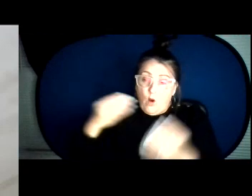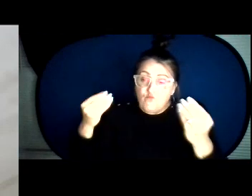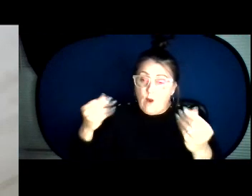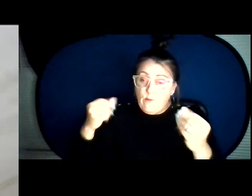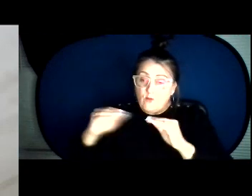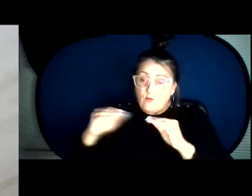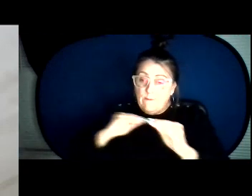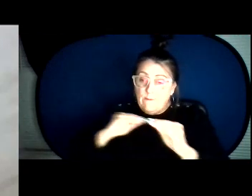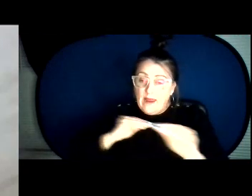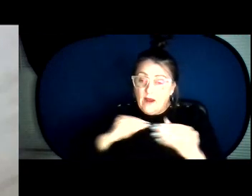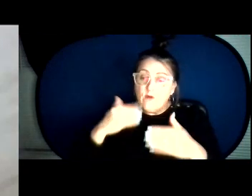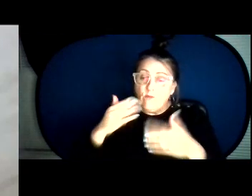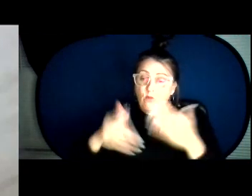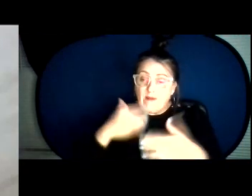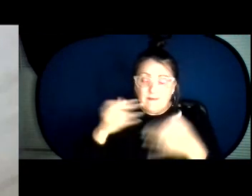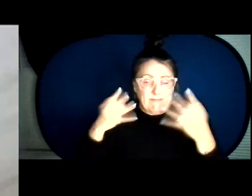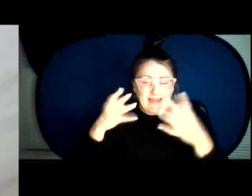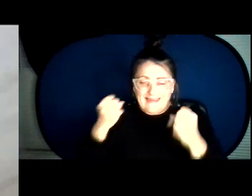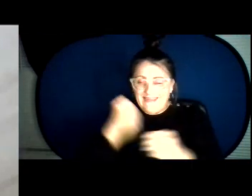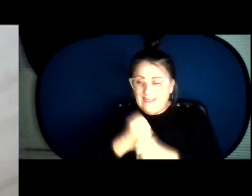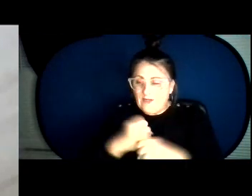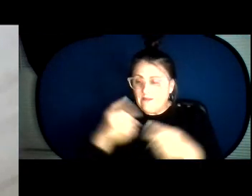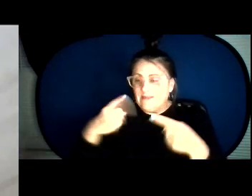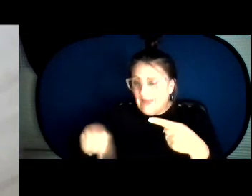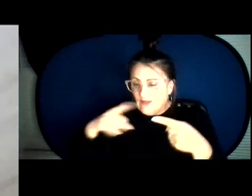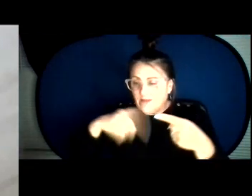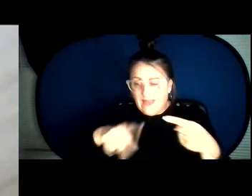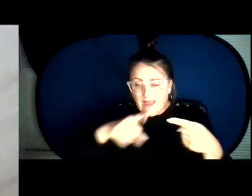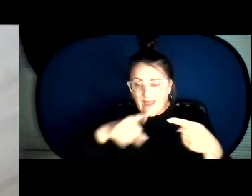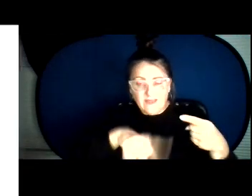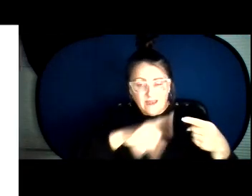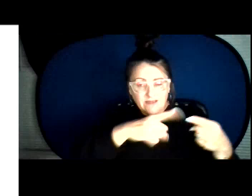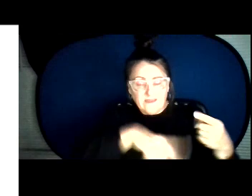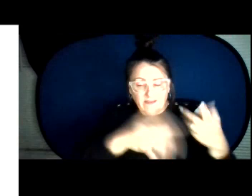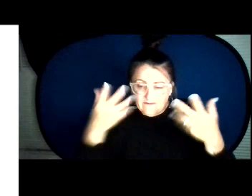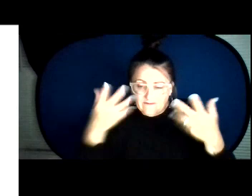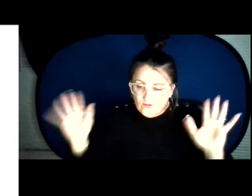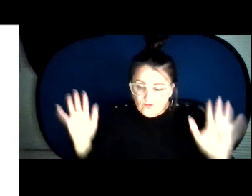process will take several years to cycle through all the escrows. Next slide.